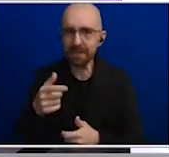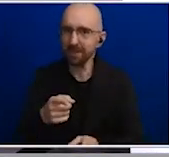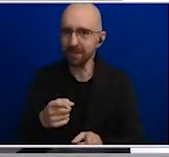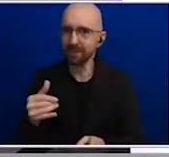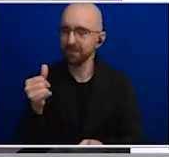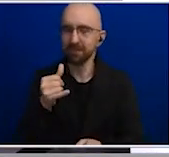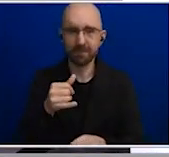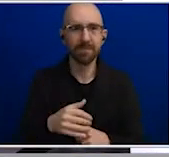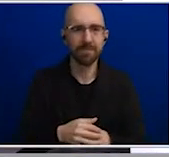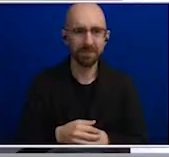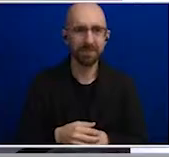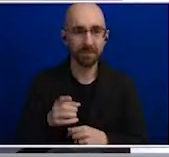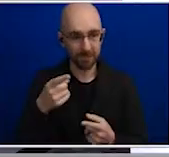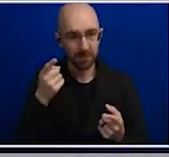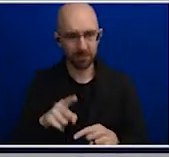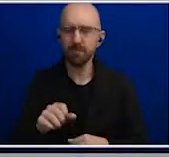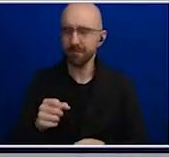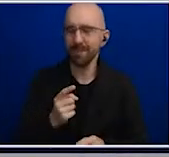agree? That's accurate.